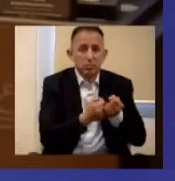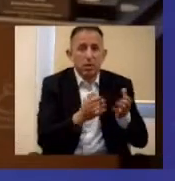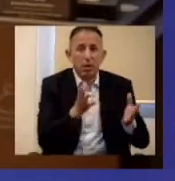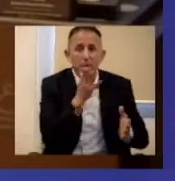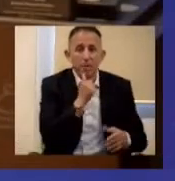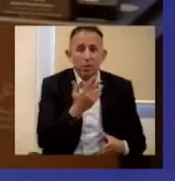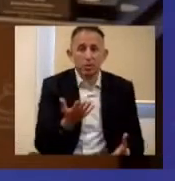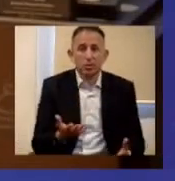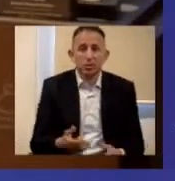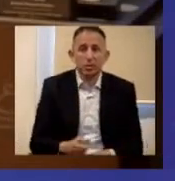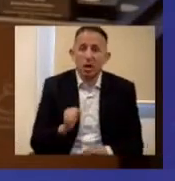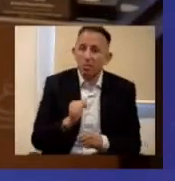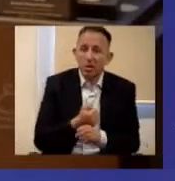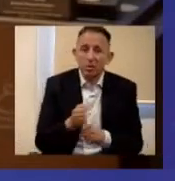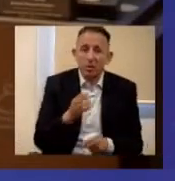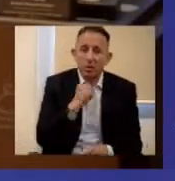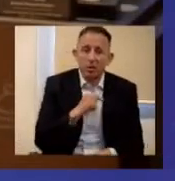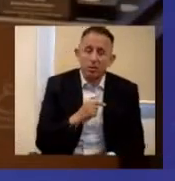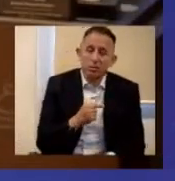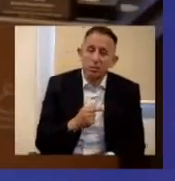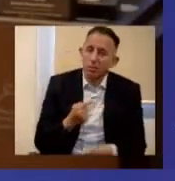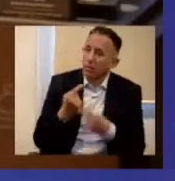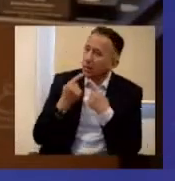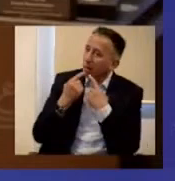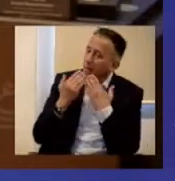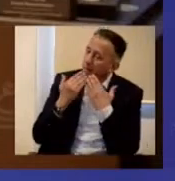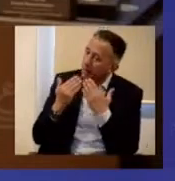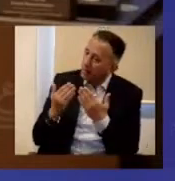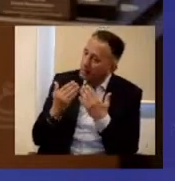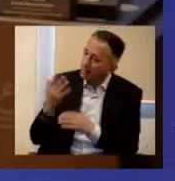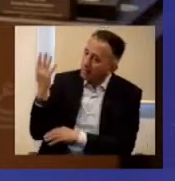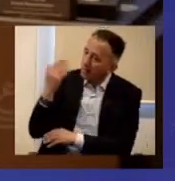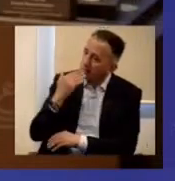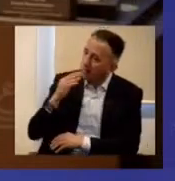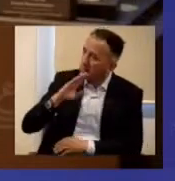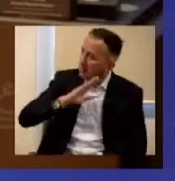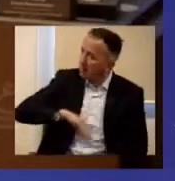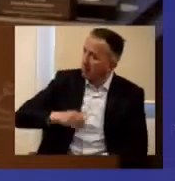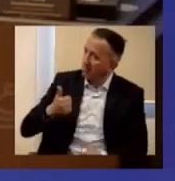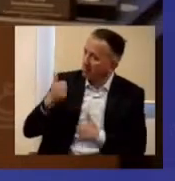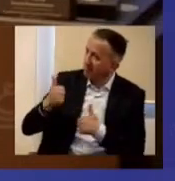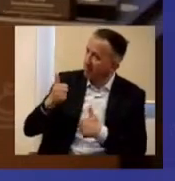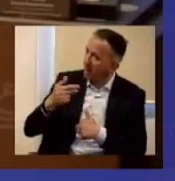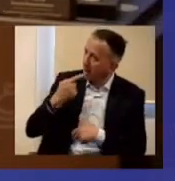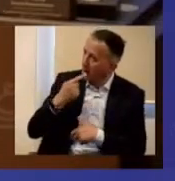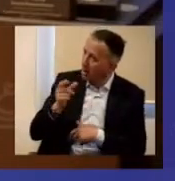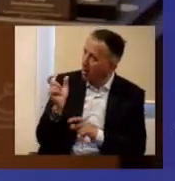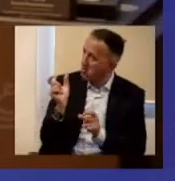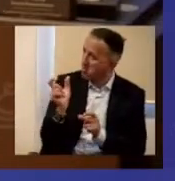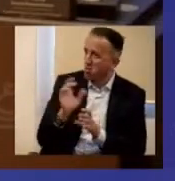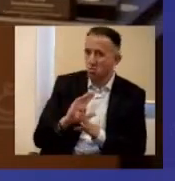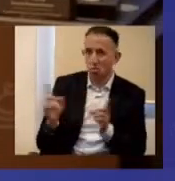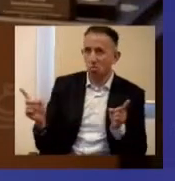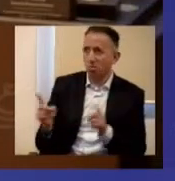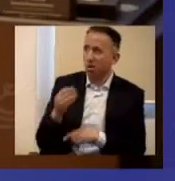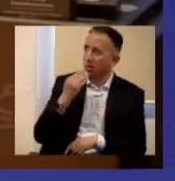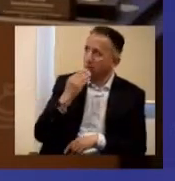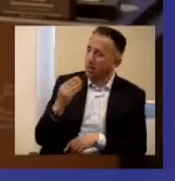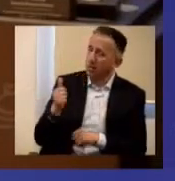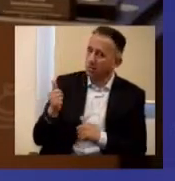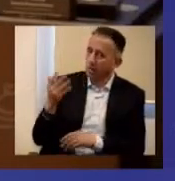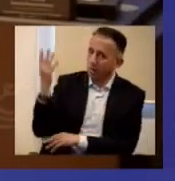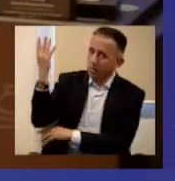session is to pick up something you said in your talk, is that people choose their goals and they act to reach